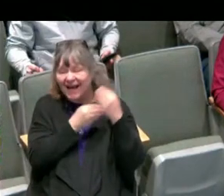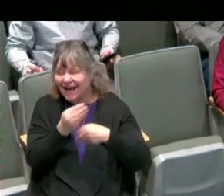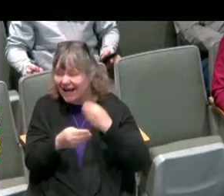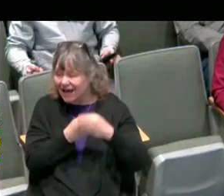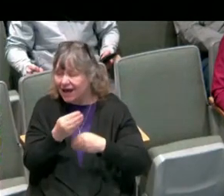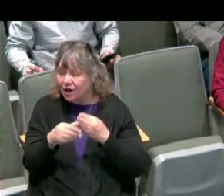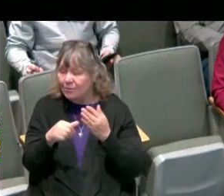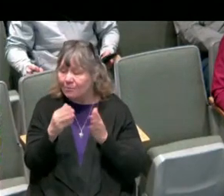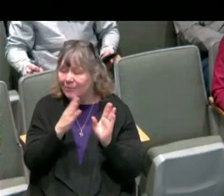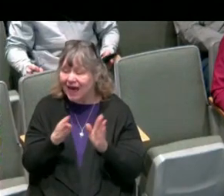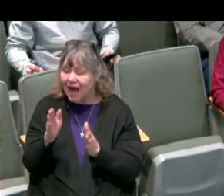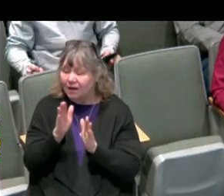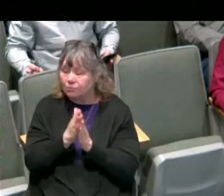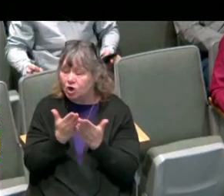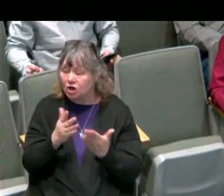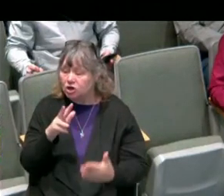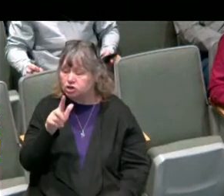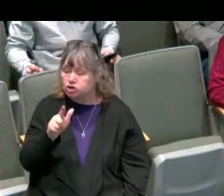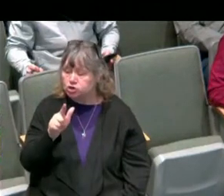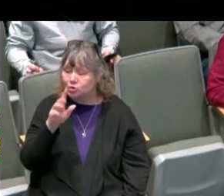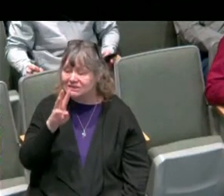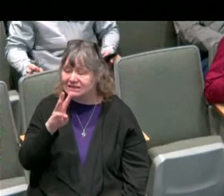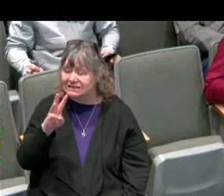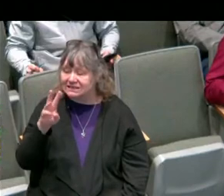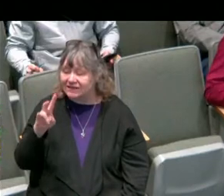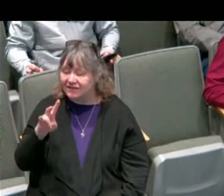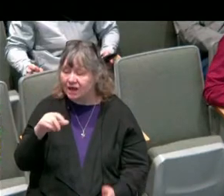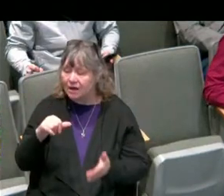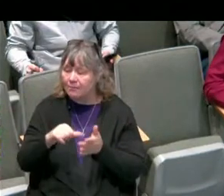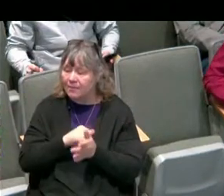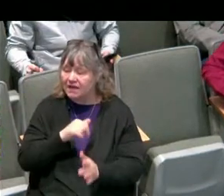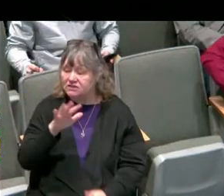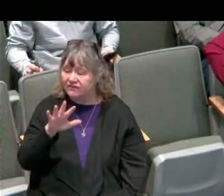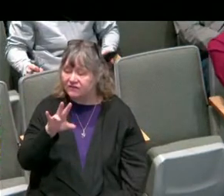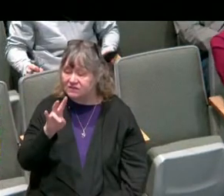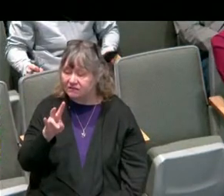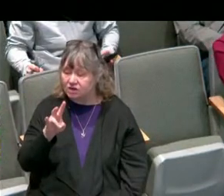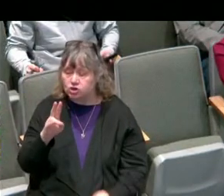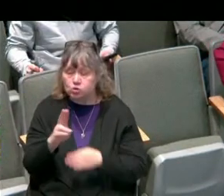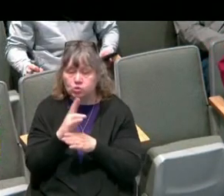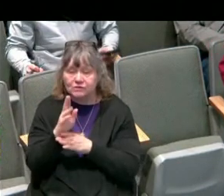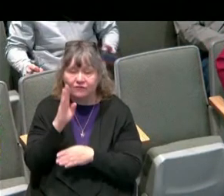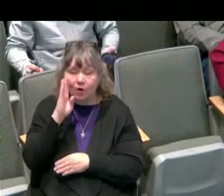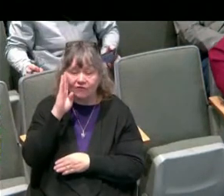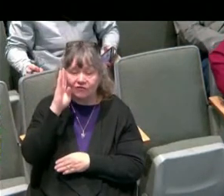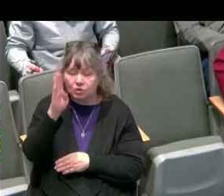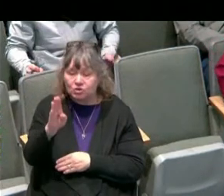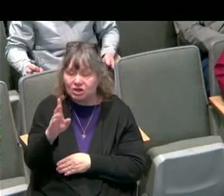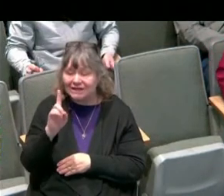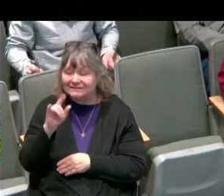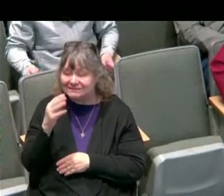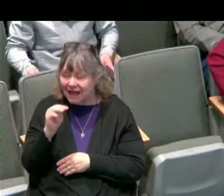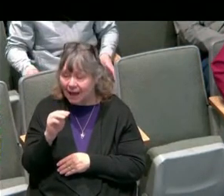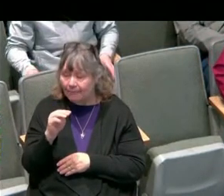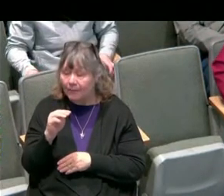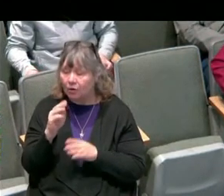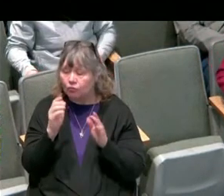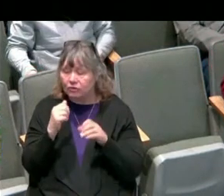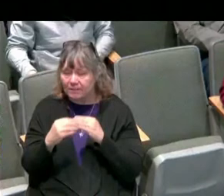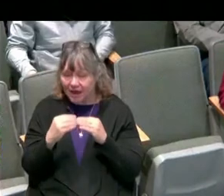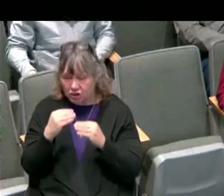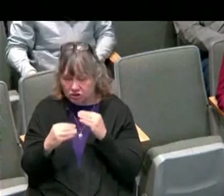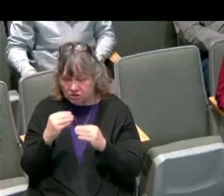5557 and said easement to be used for future Dam repairs for the Lake massmanock Dam